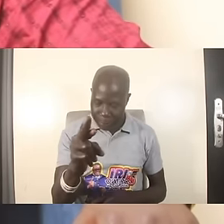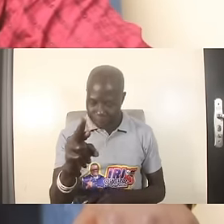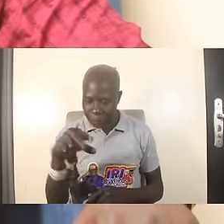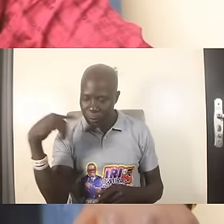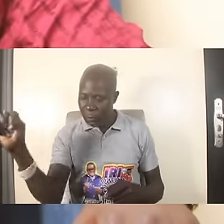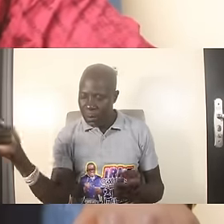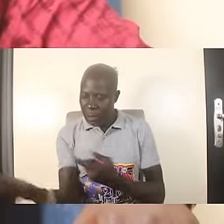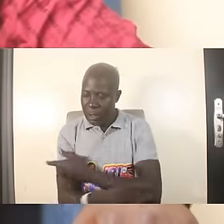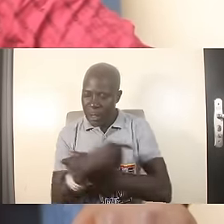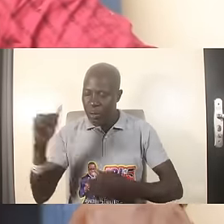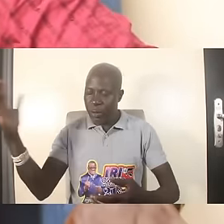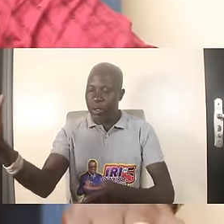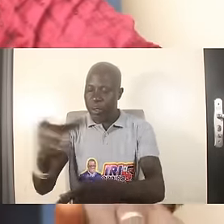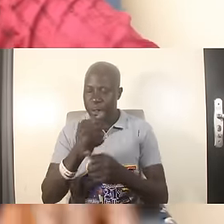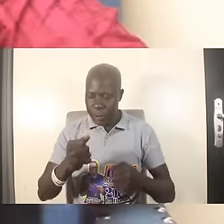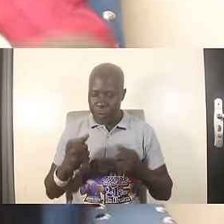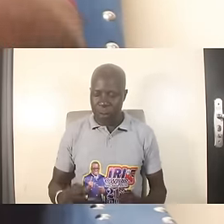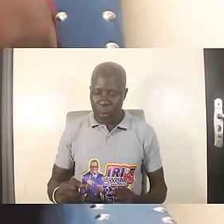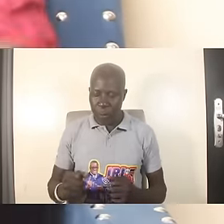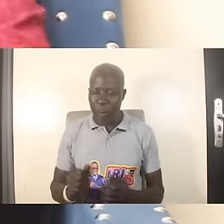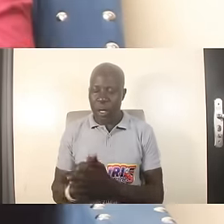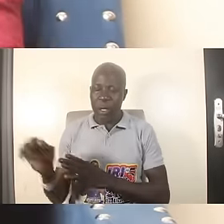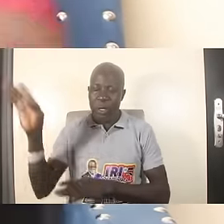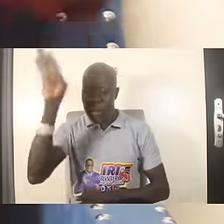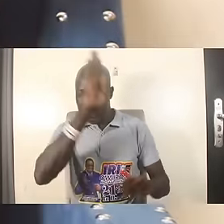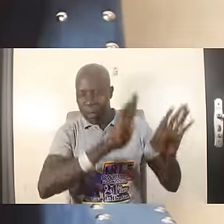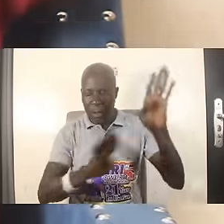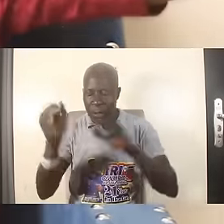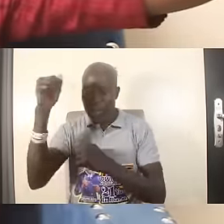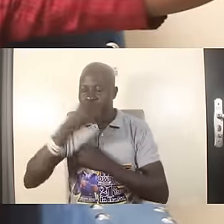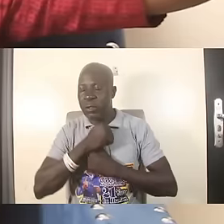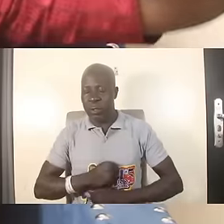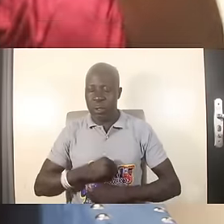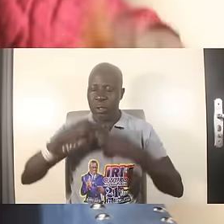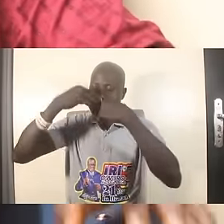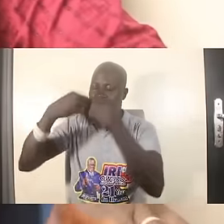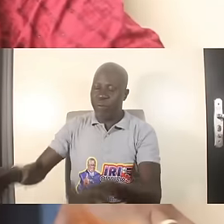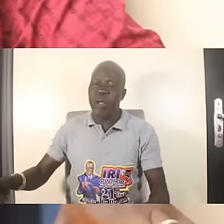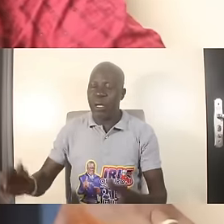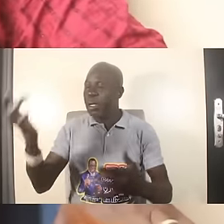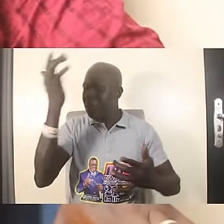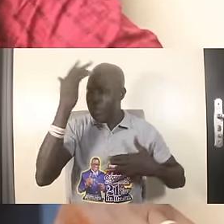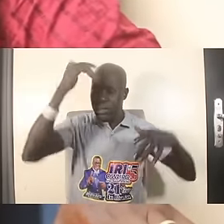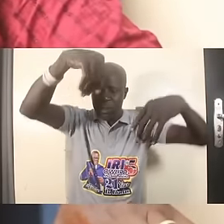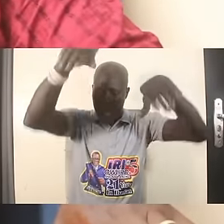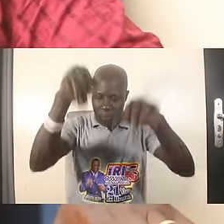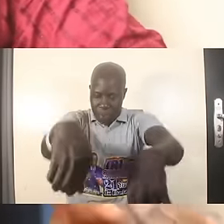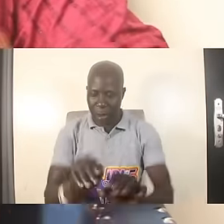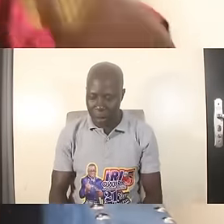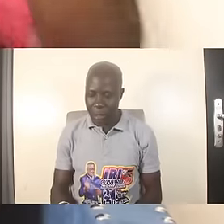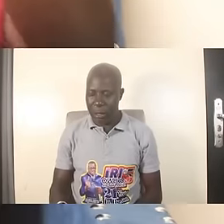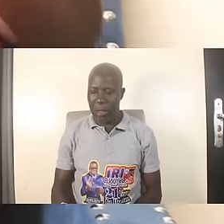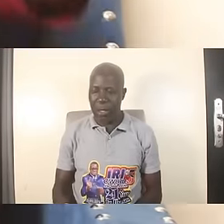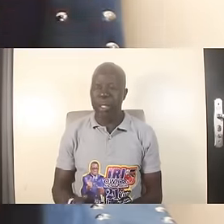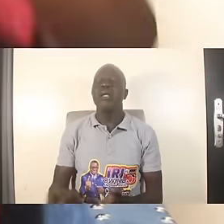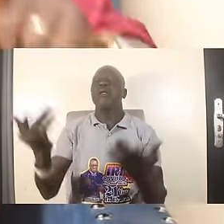Listen, sir. Ojo ti o ba gbagbara. The day you receive power. Ibanuje ma saro. Sorrow will flee away. Aisan ma wole. Sickness will be